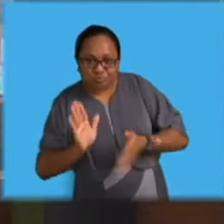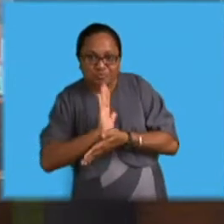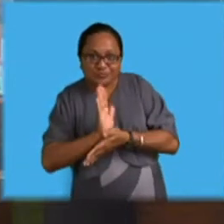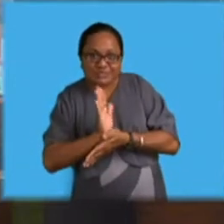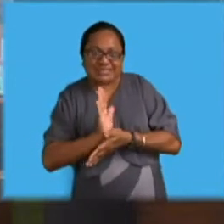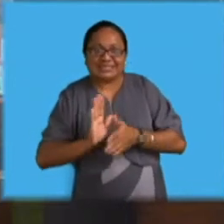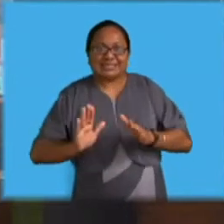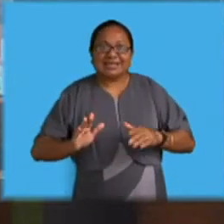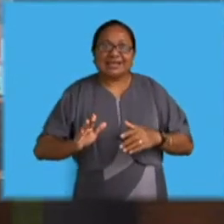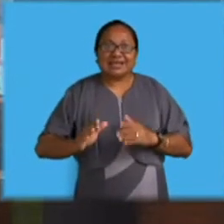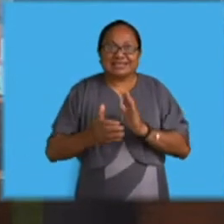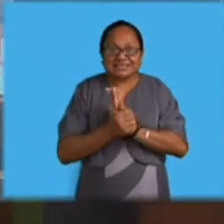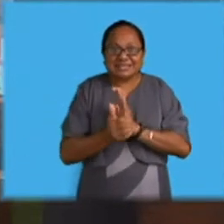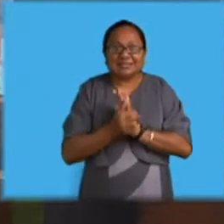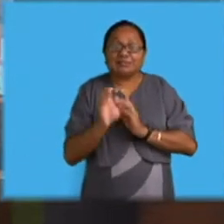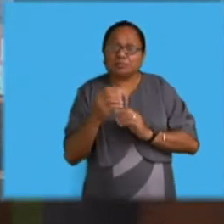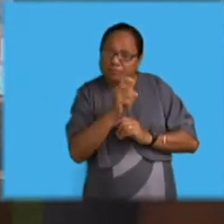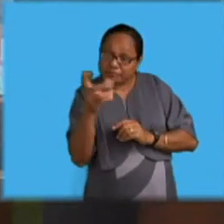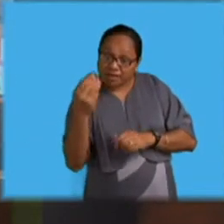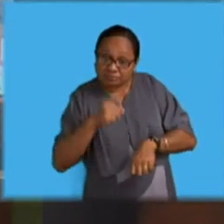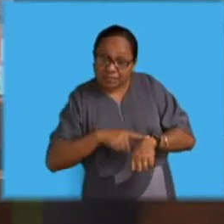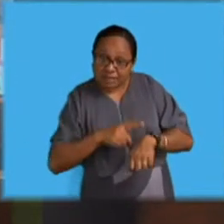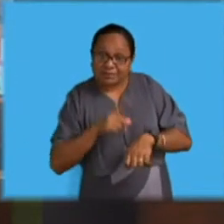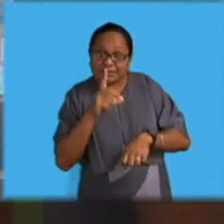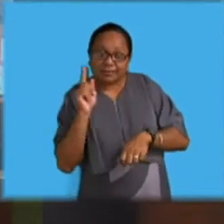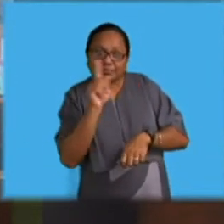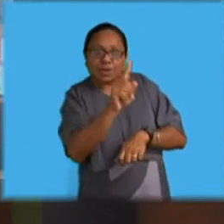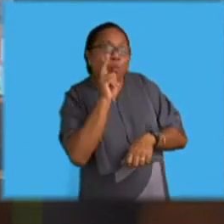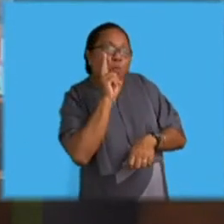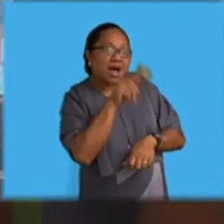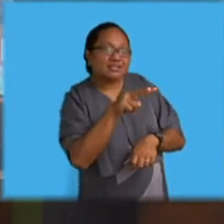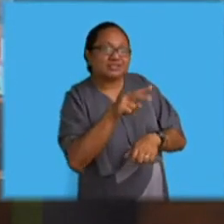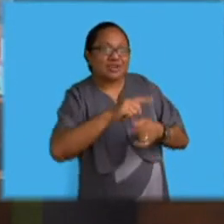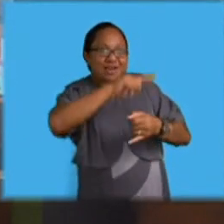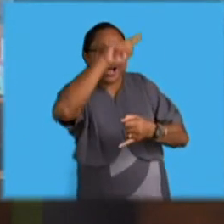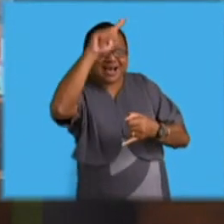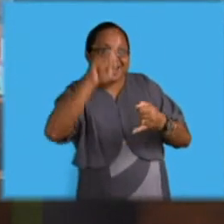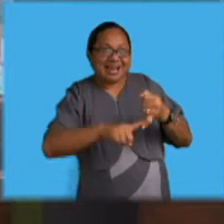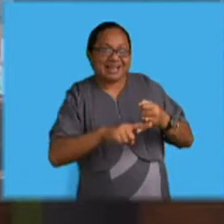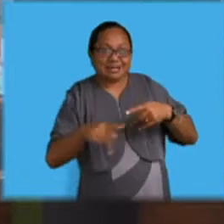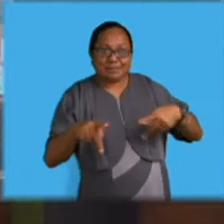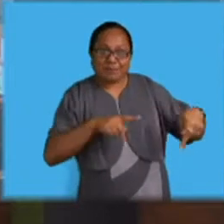and watch the final performance of the